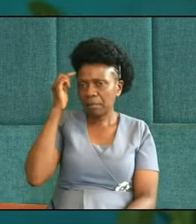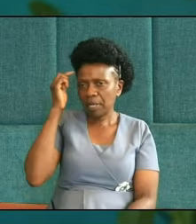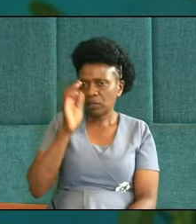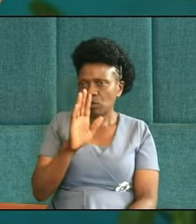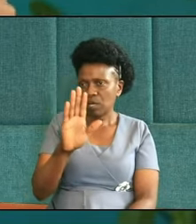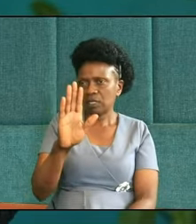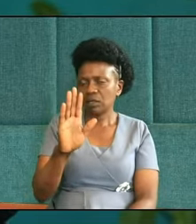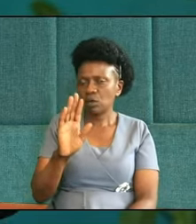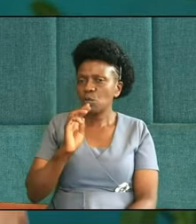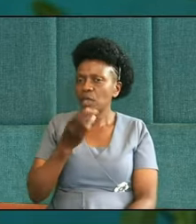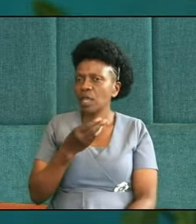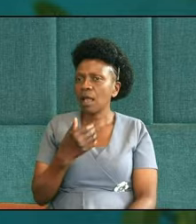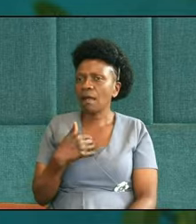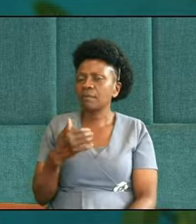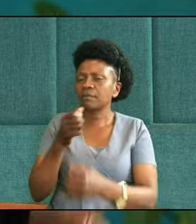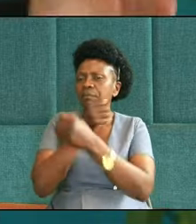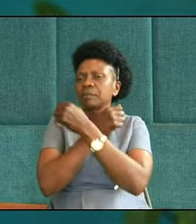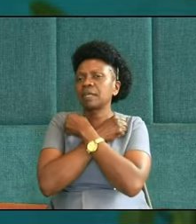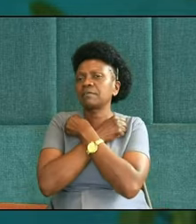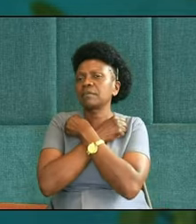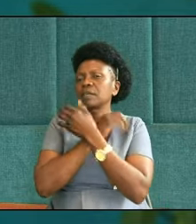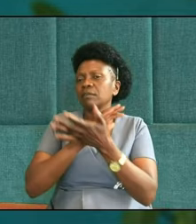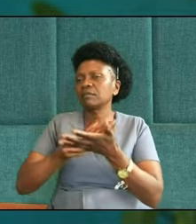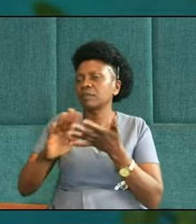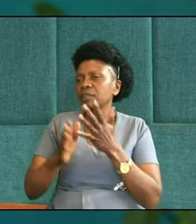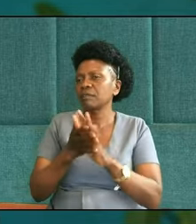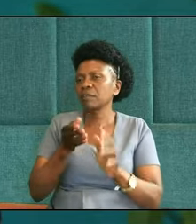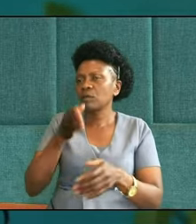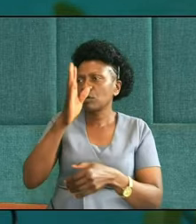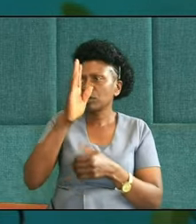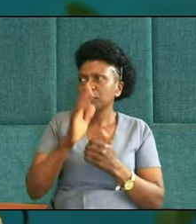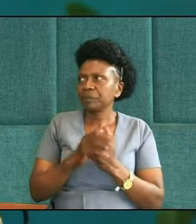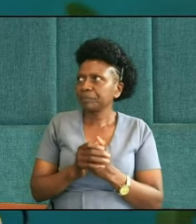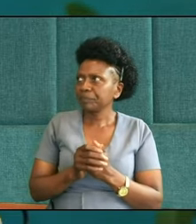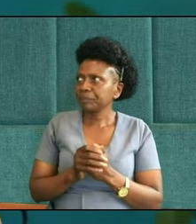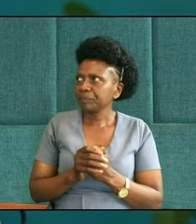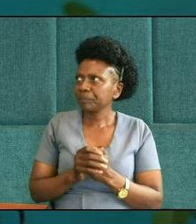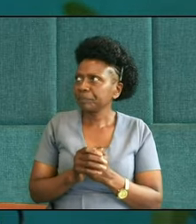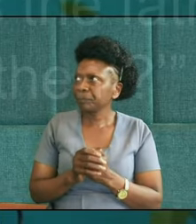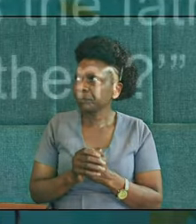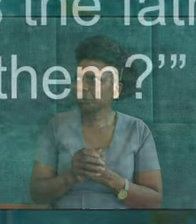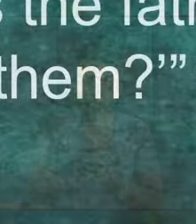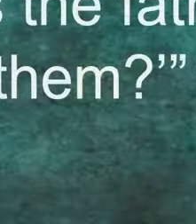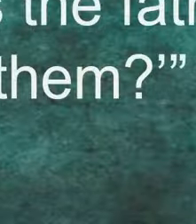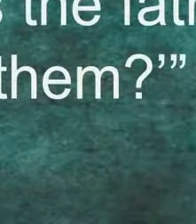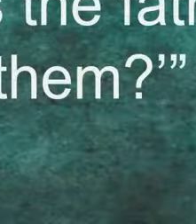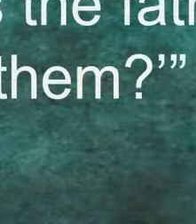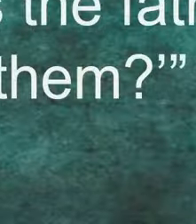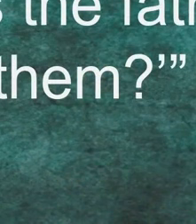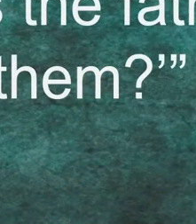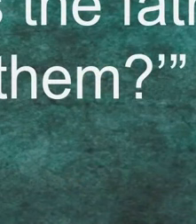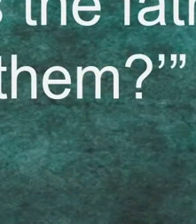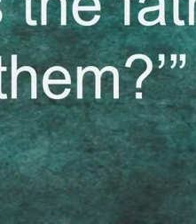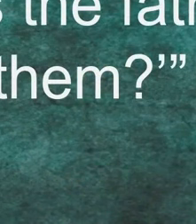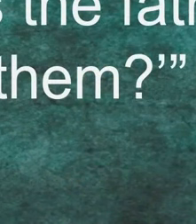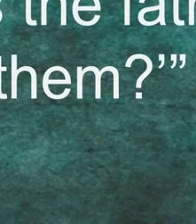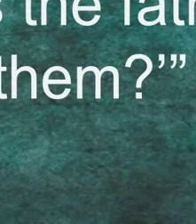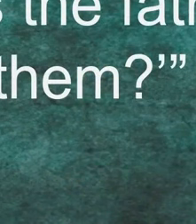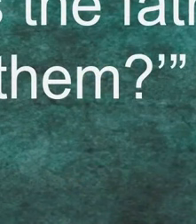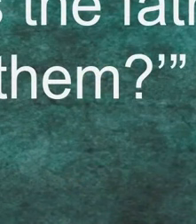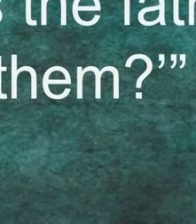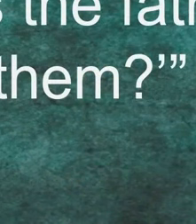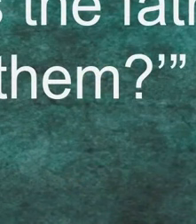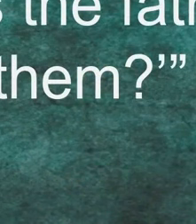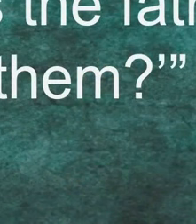We have a loving God, a forgiving God. Let's move on in our story to verse 25 now in Genesis 38. But as they were taking her,